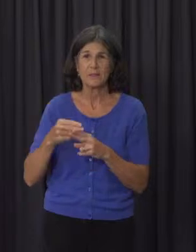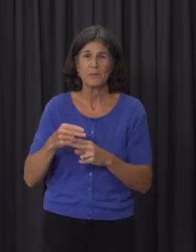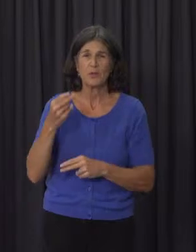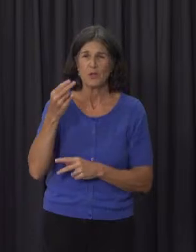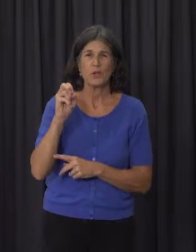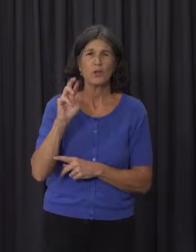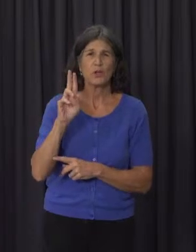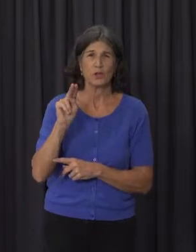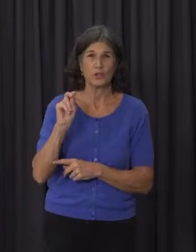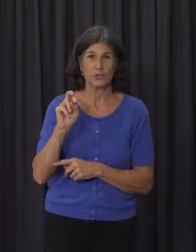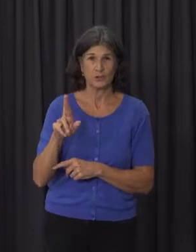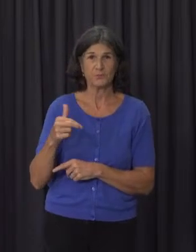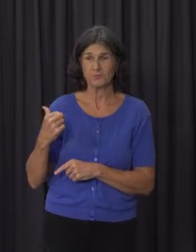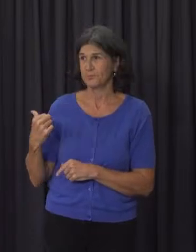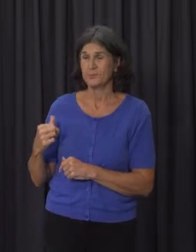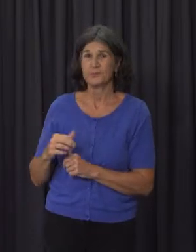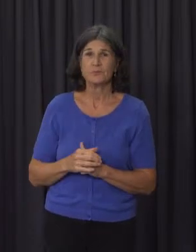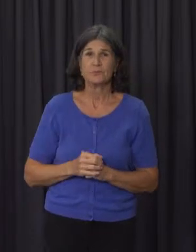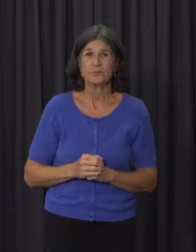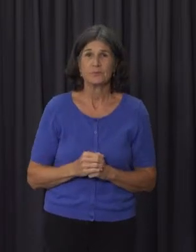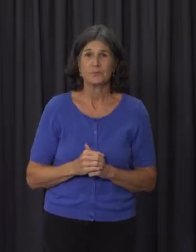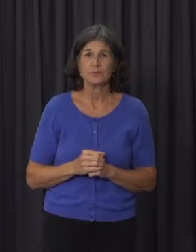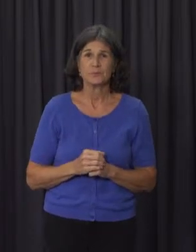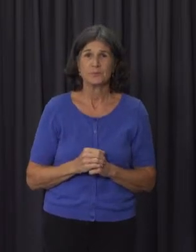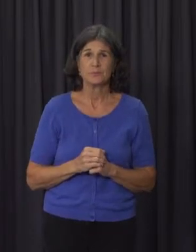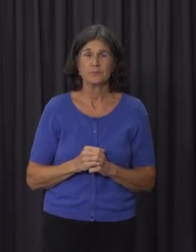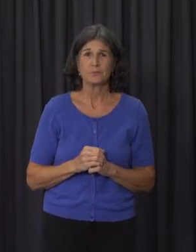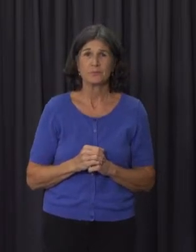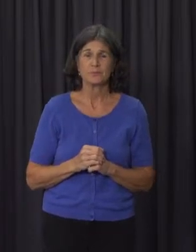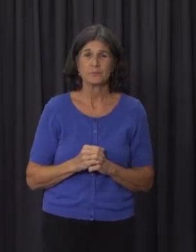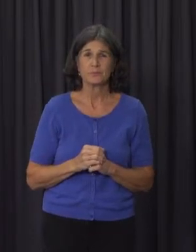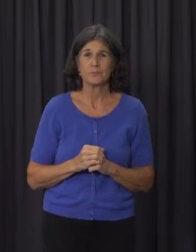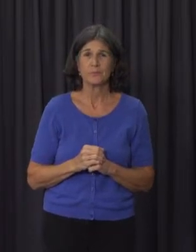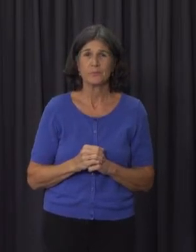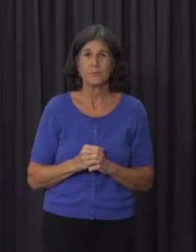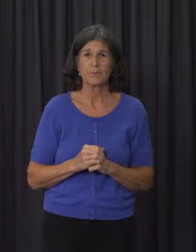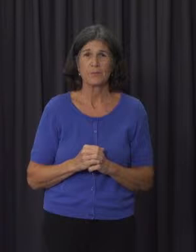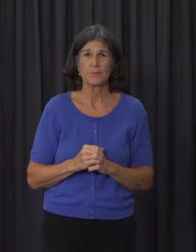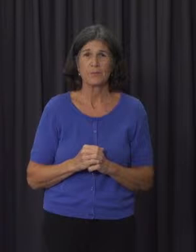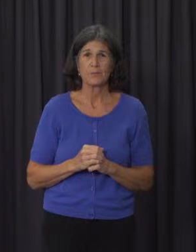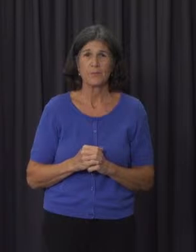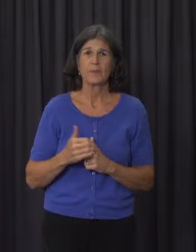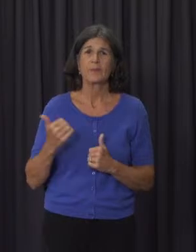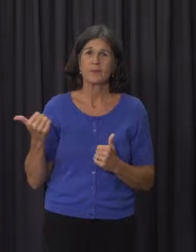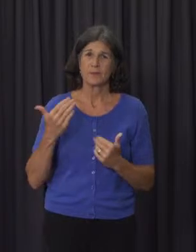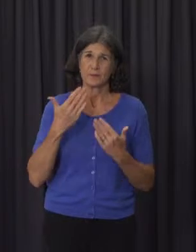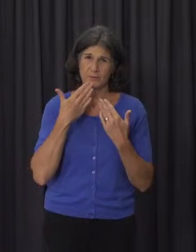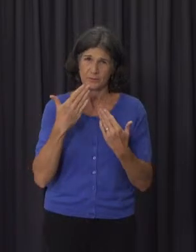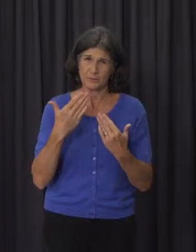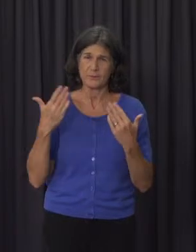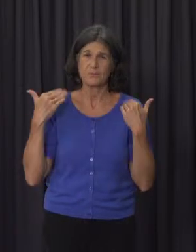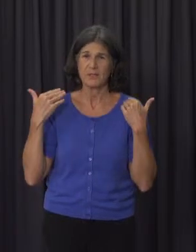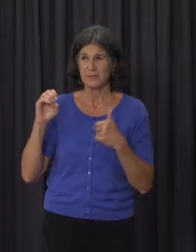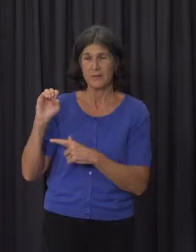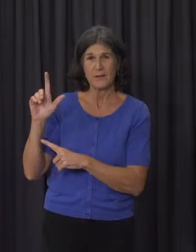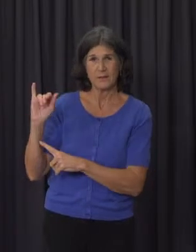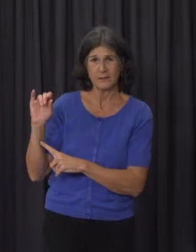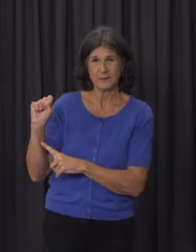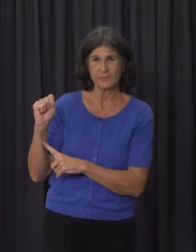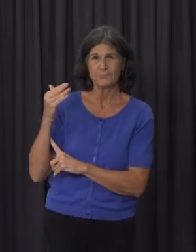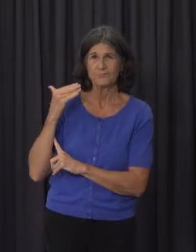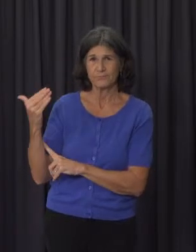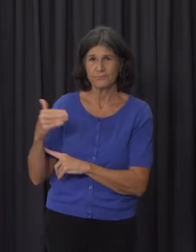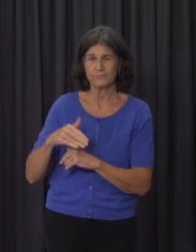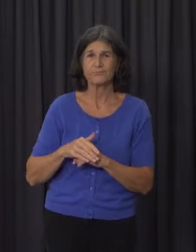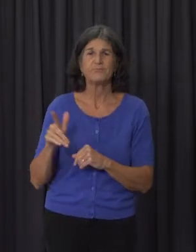Yes, thank you, Minister Ellis. Good afternoon, everyone. I want to start off by echoing my colleague and saying